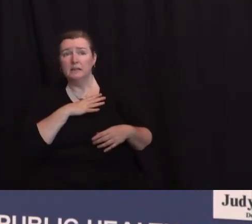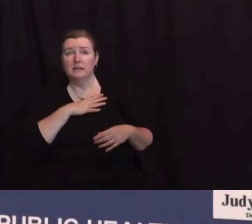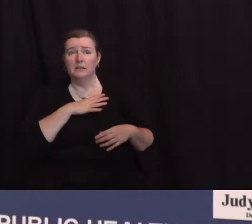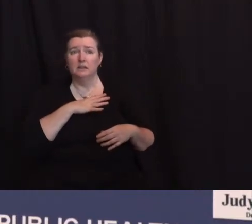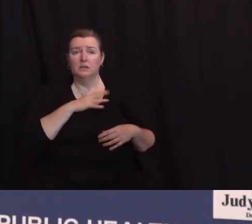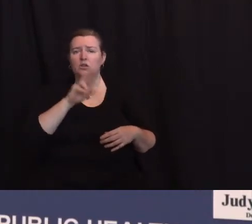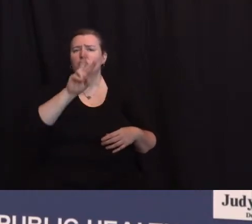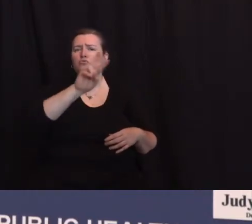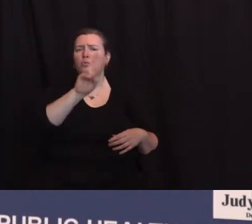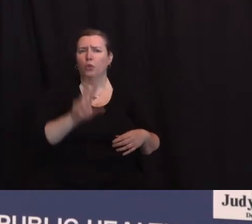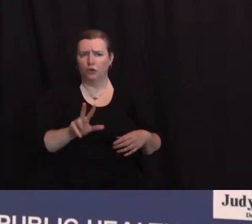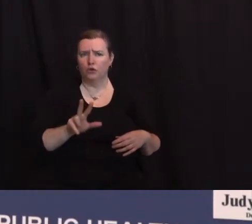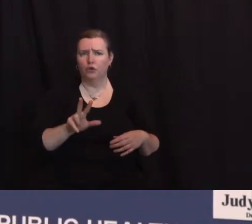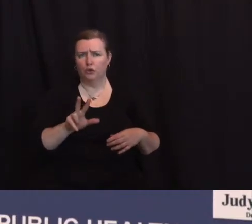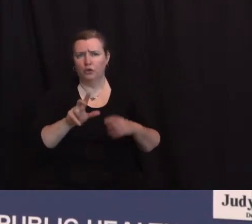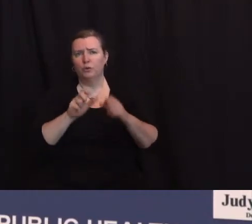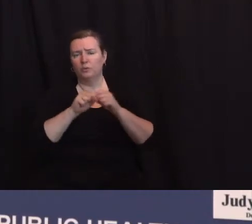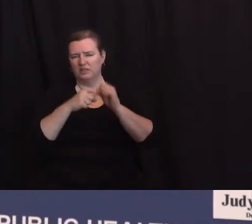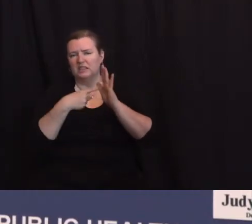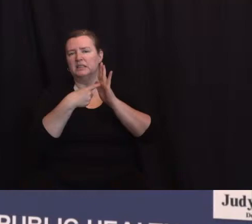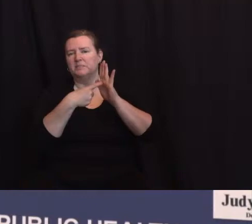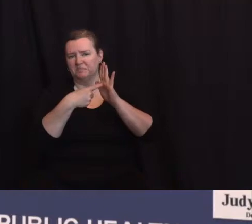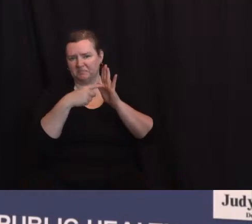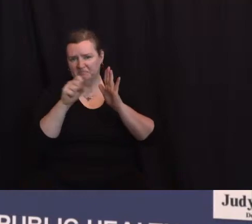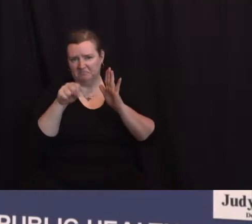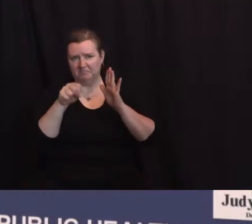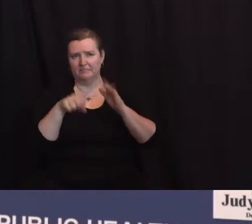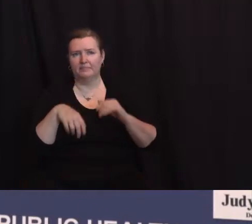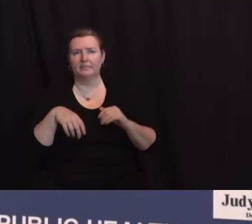cases, hospitalizations, and deaths.